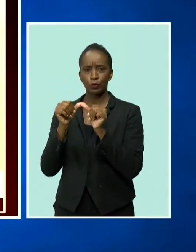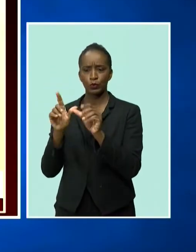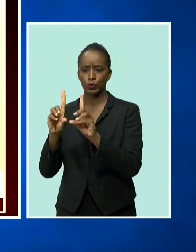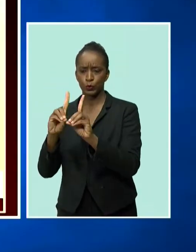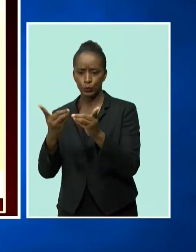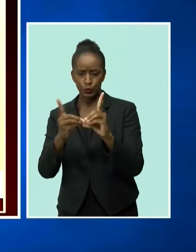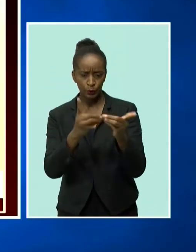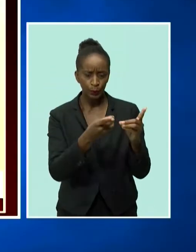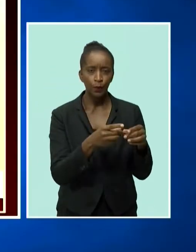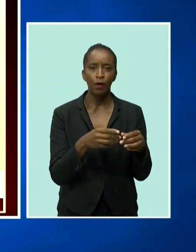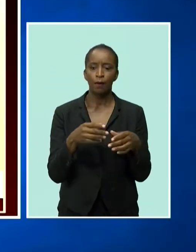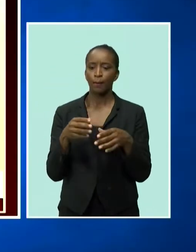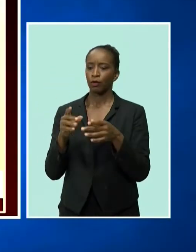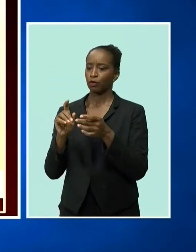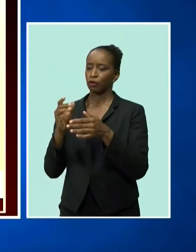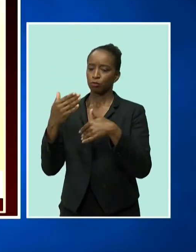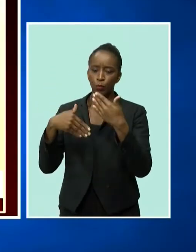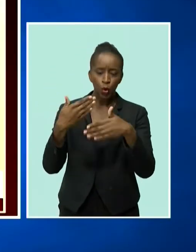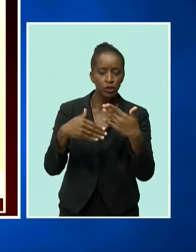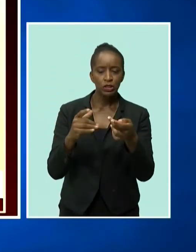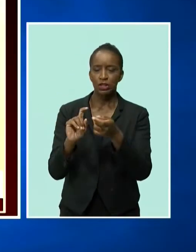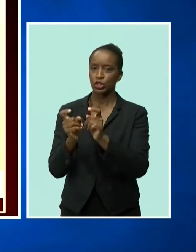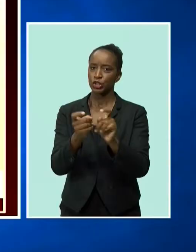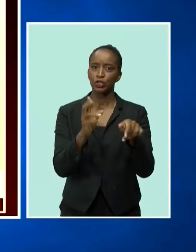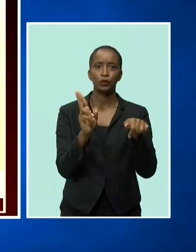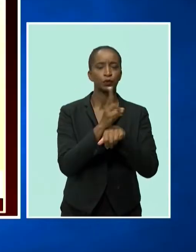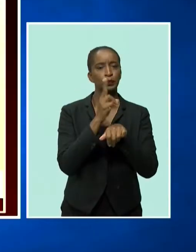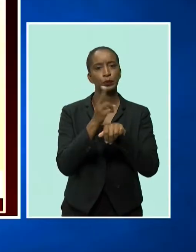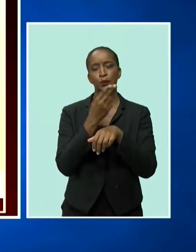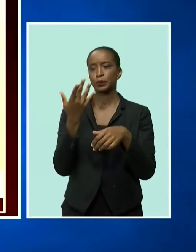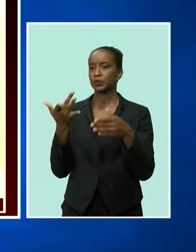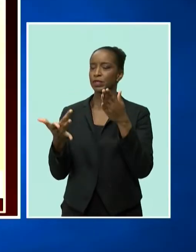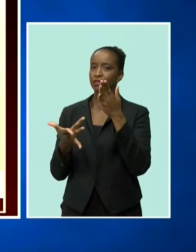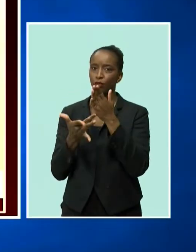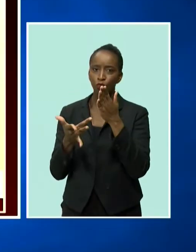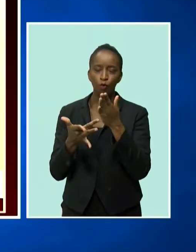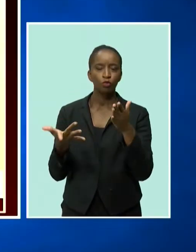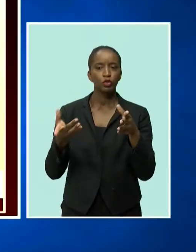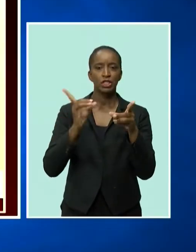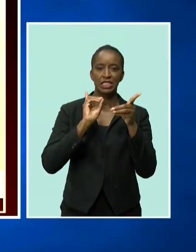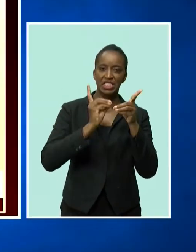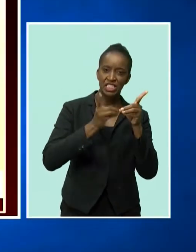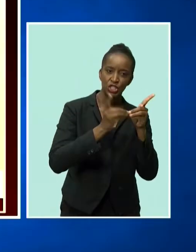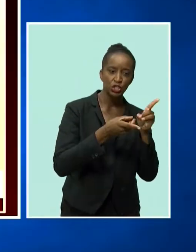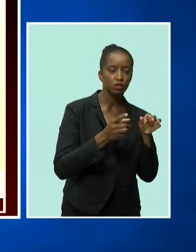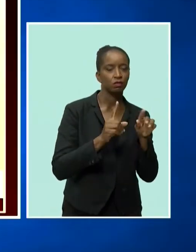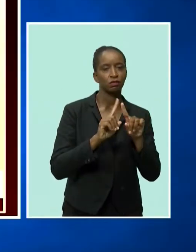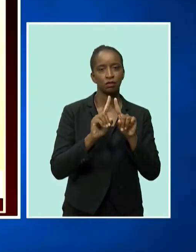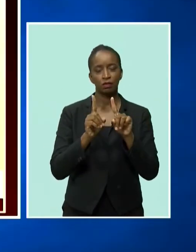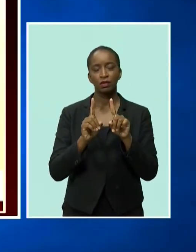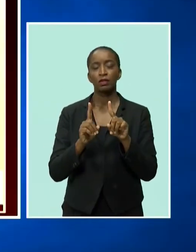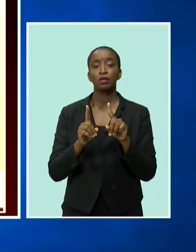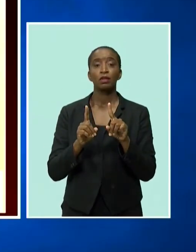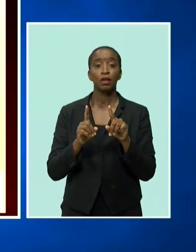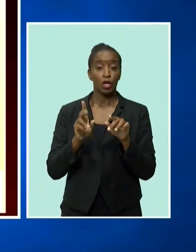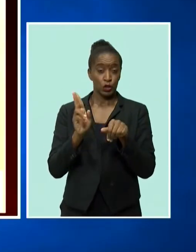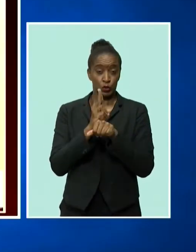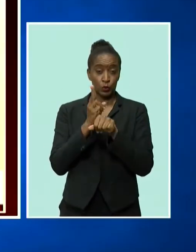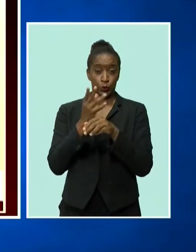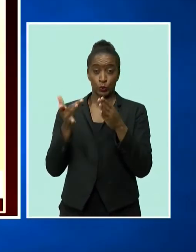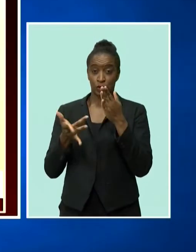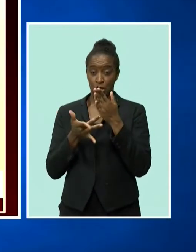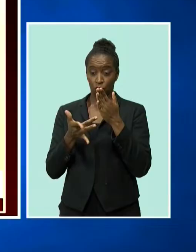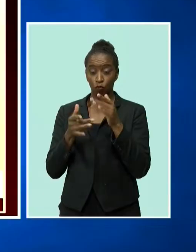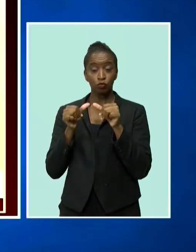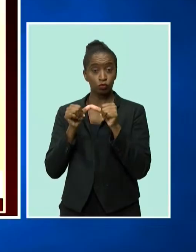also employing the use of technologies on various digital platforms. Once we keep on this track in terms of using technology,